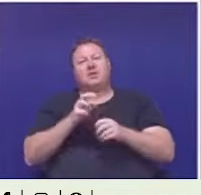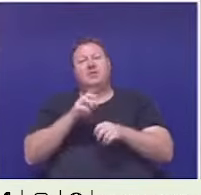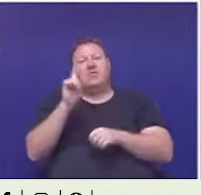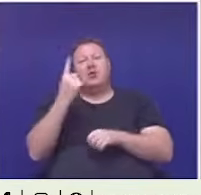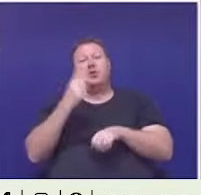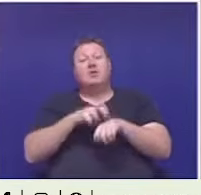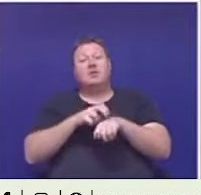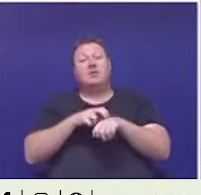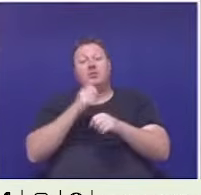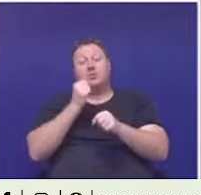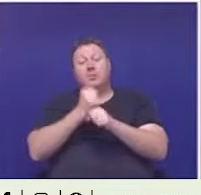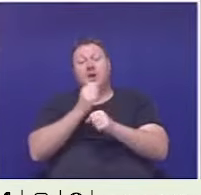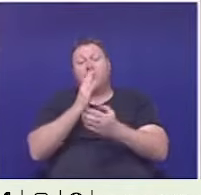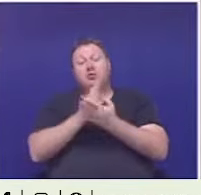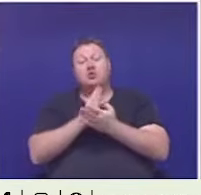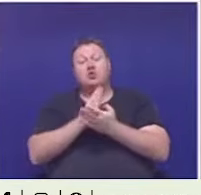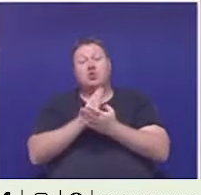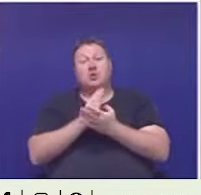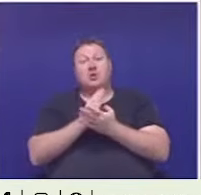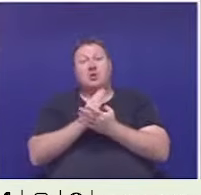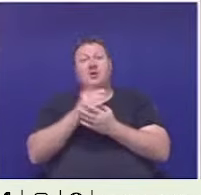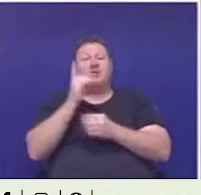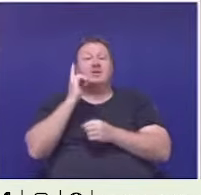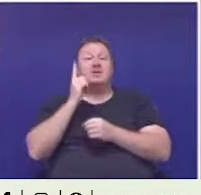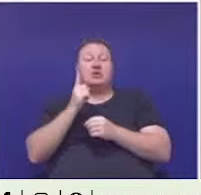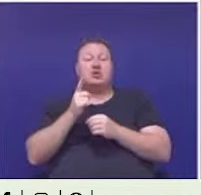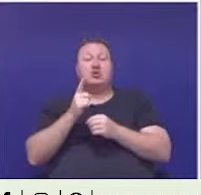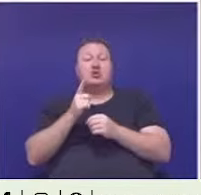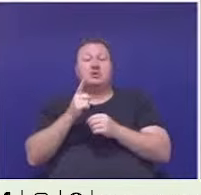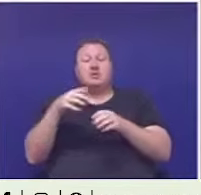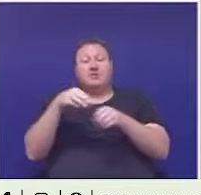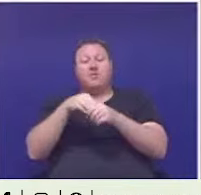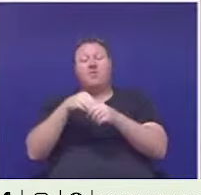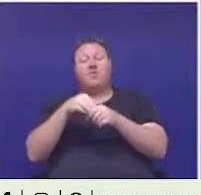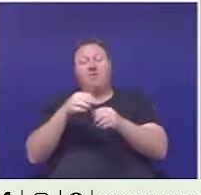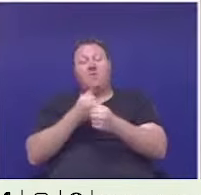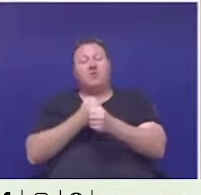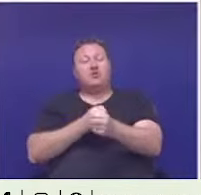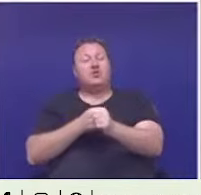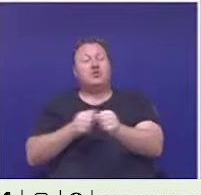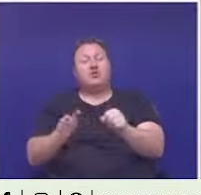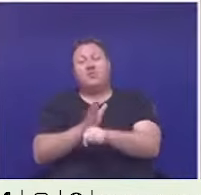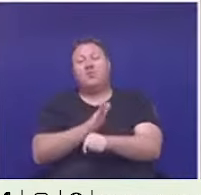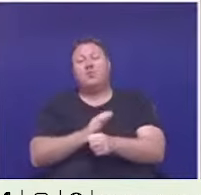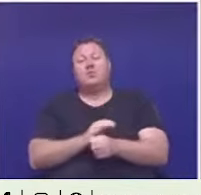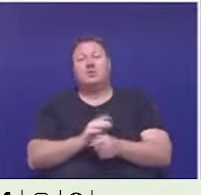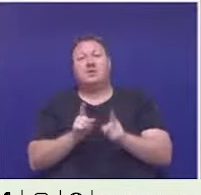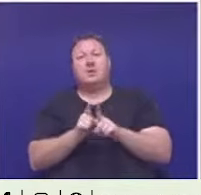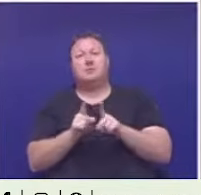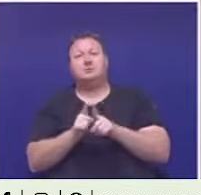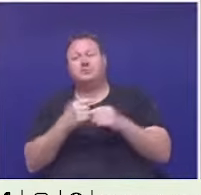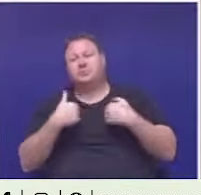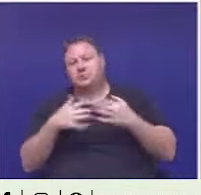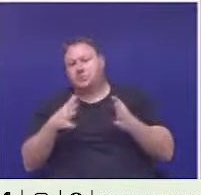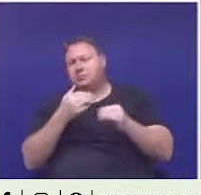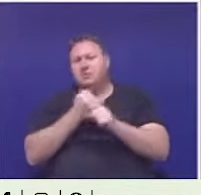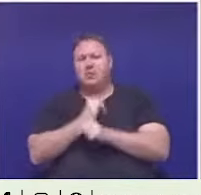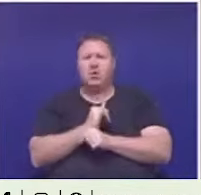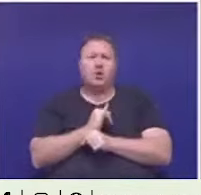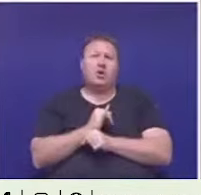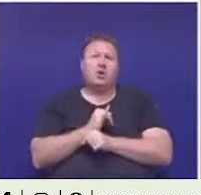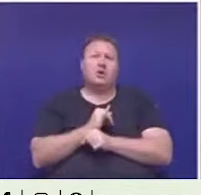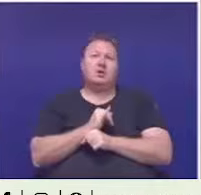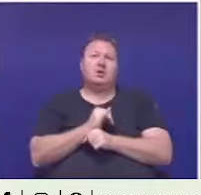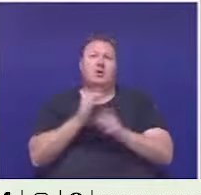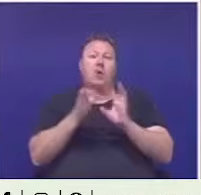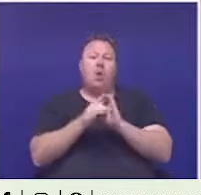your pipeline of teachers who are coming in are teachers who are aligned to your strategy. So your strategy being, we start them early. We start them with